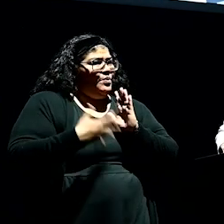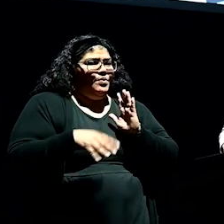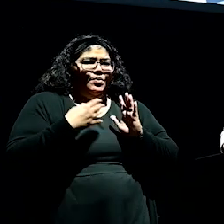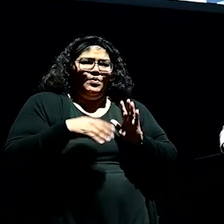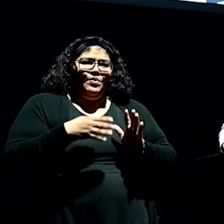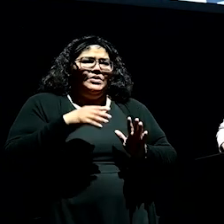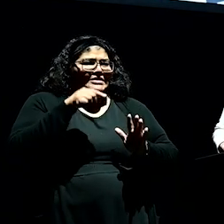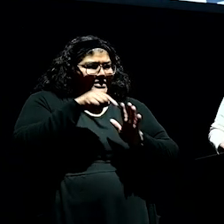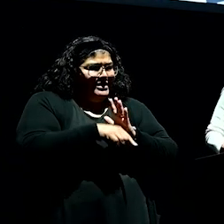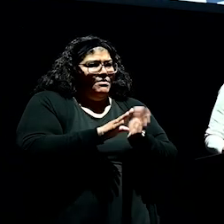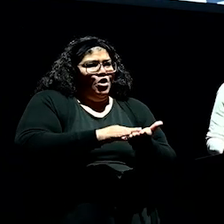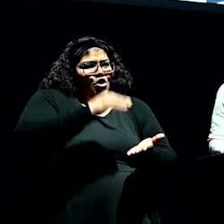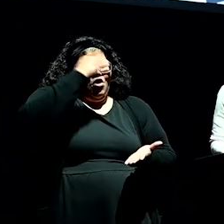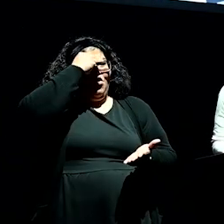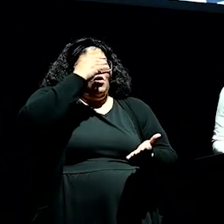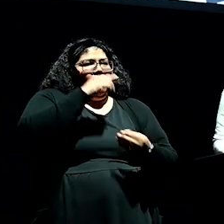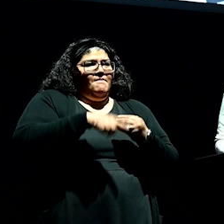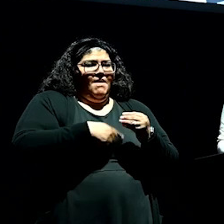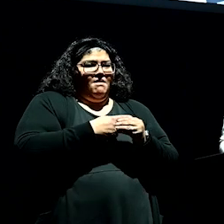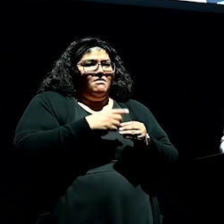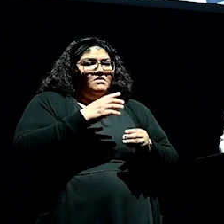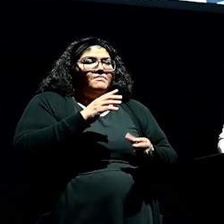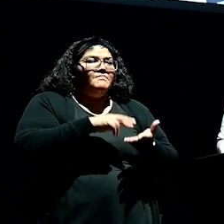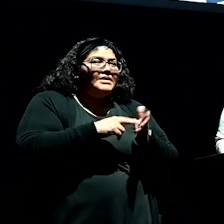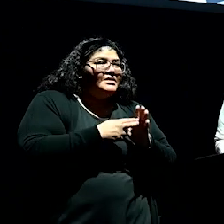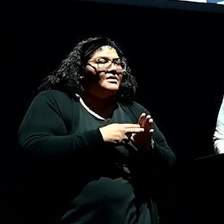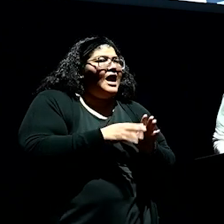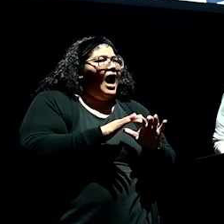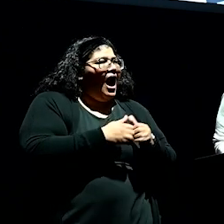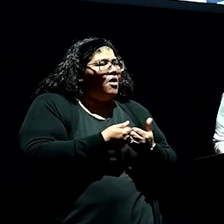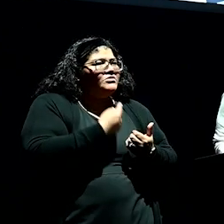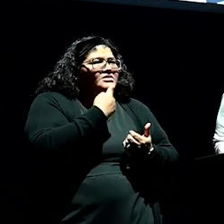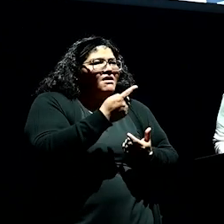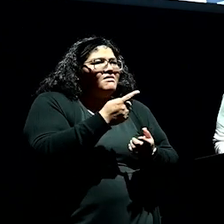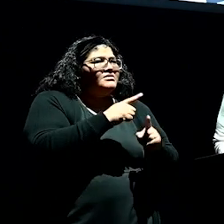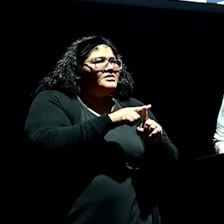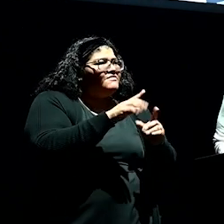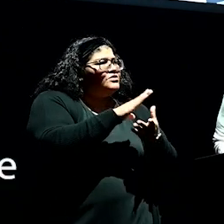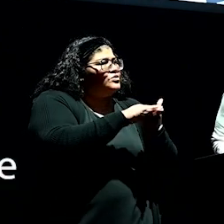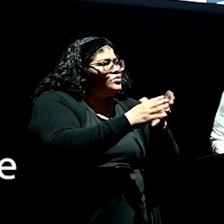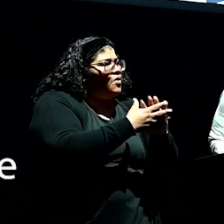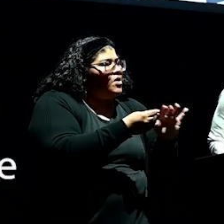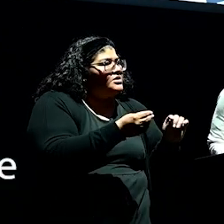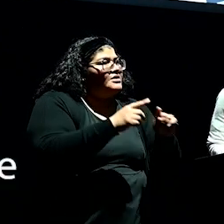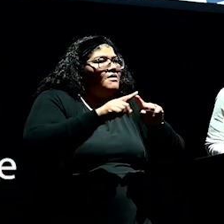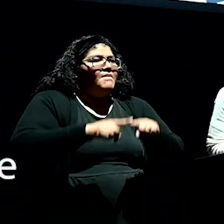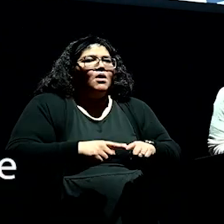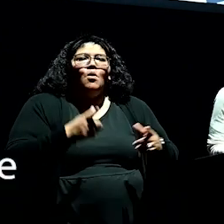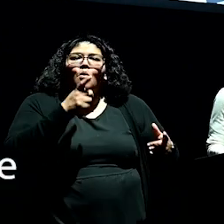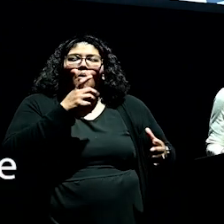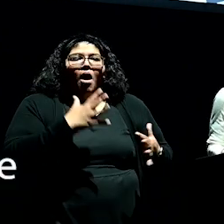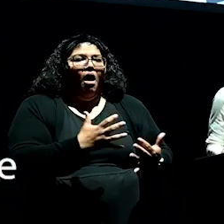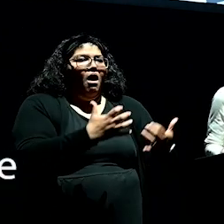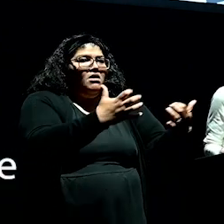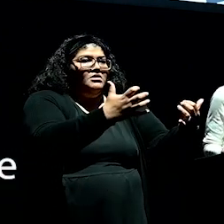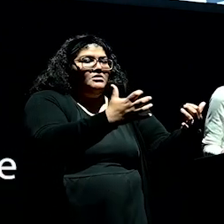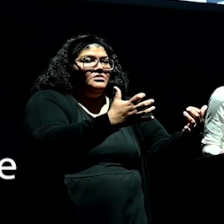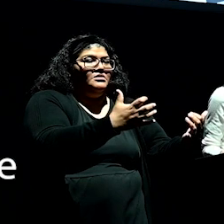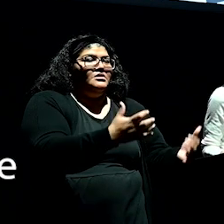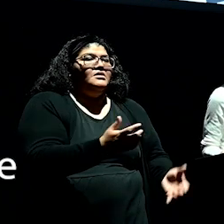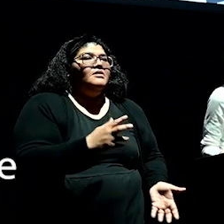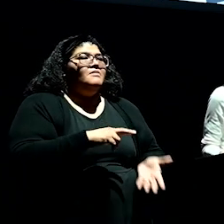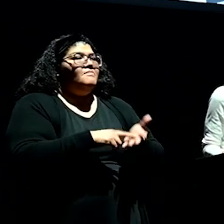stories and the different audiences are part of what you create materials